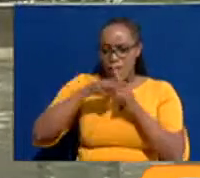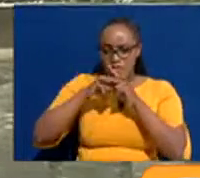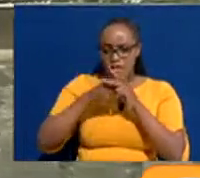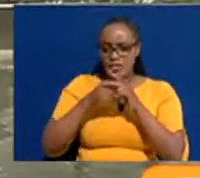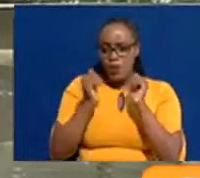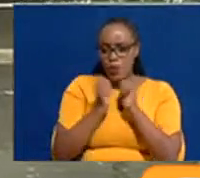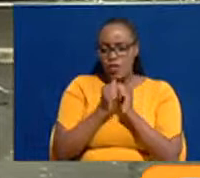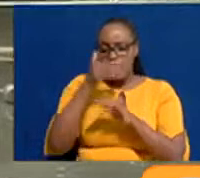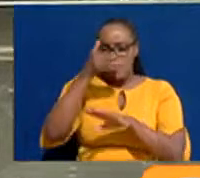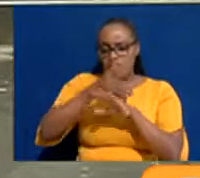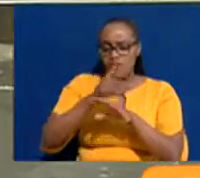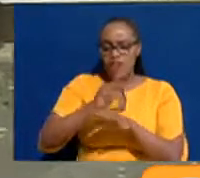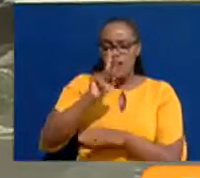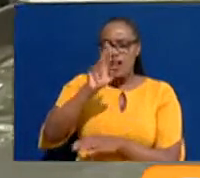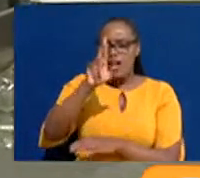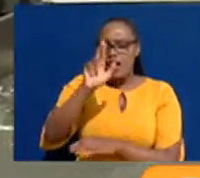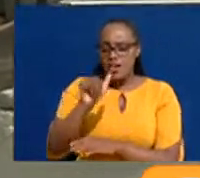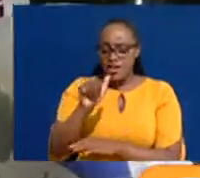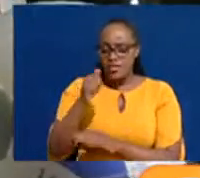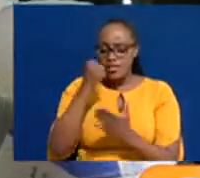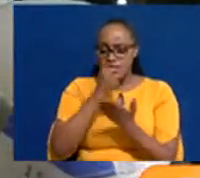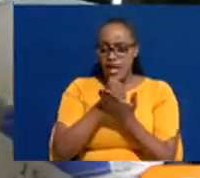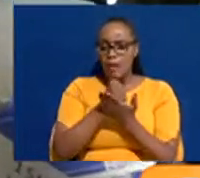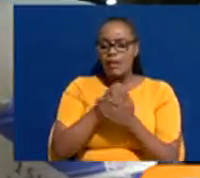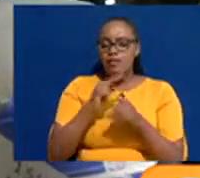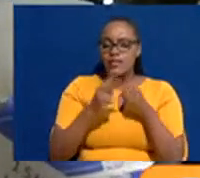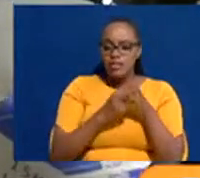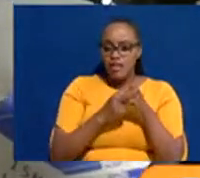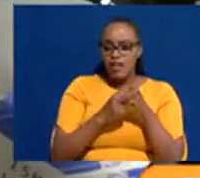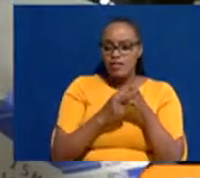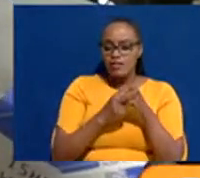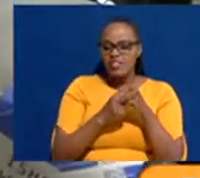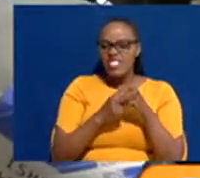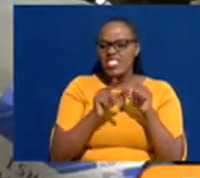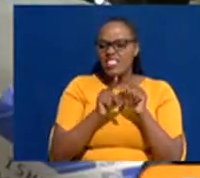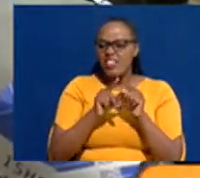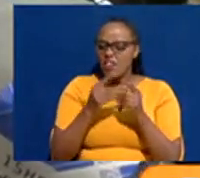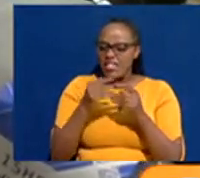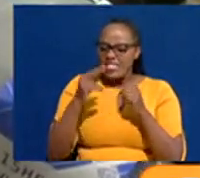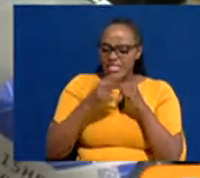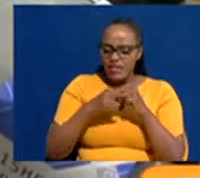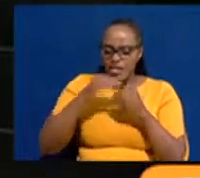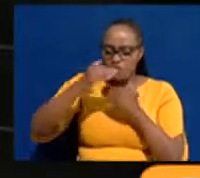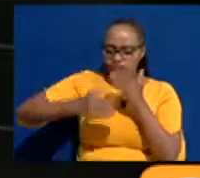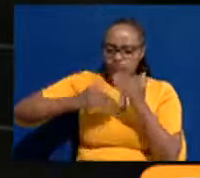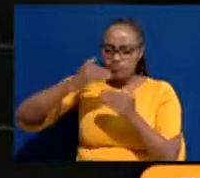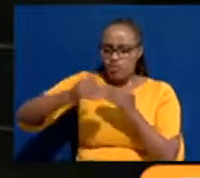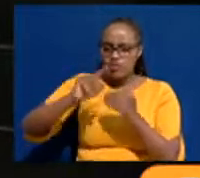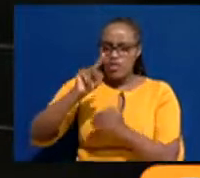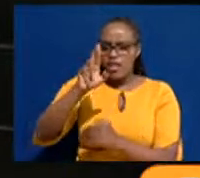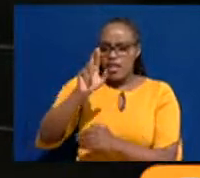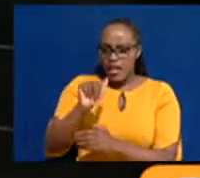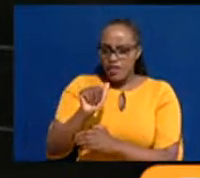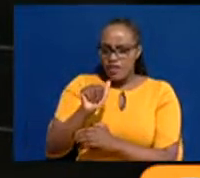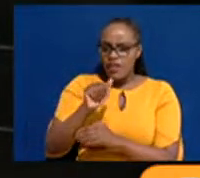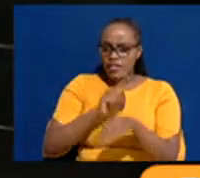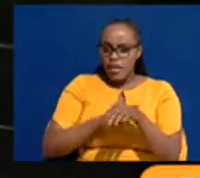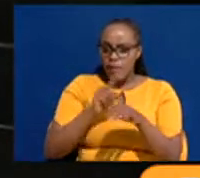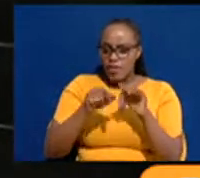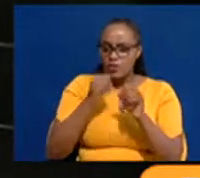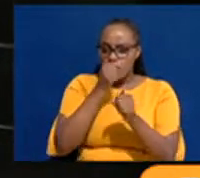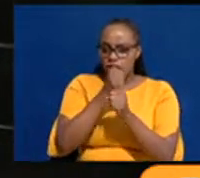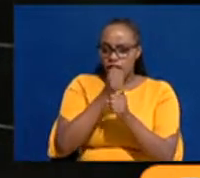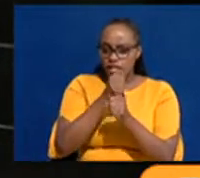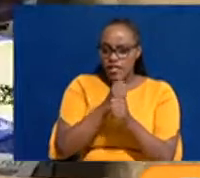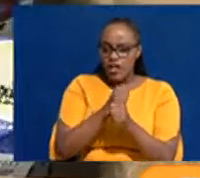alleged counterfeit KRA stamps, 7.5 rolls of counterfeit KRA stamps, among other items. During the raid, which was conducted